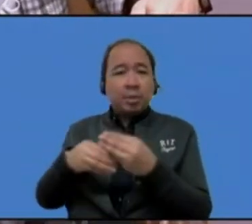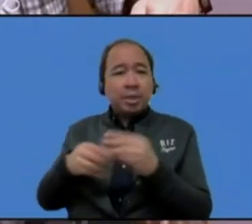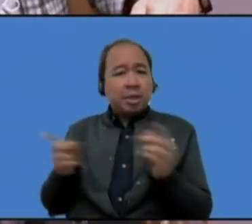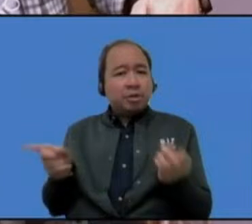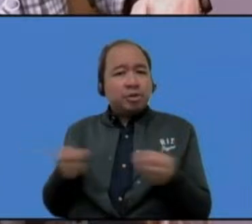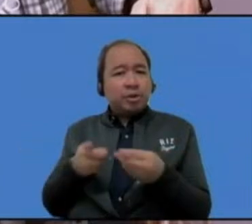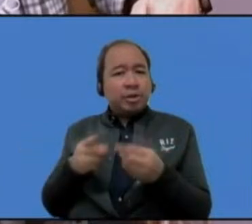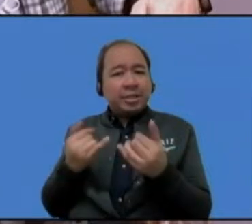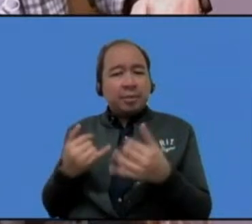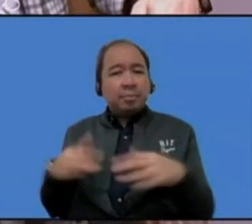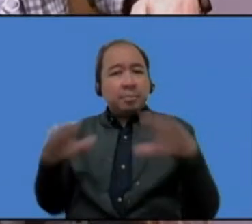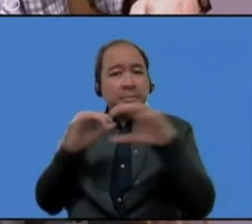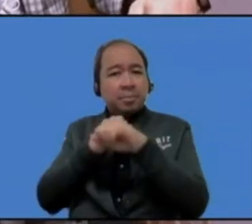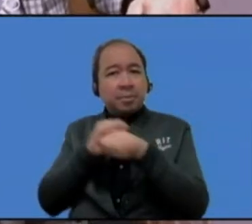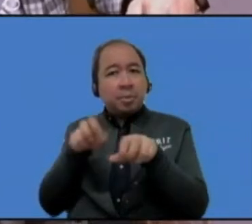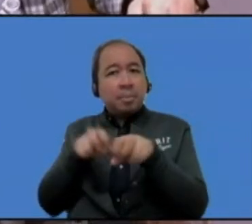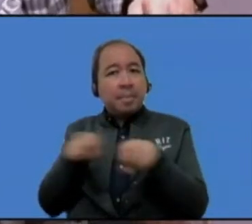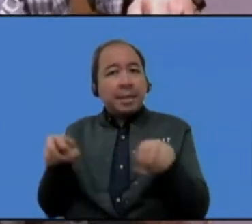we conclude our panel?